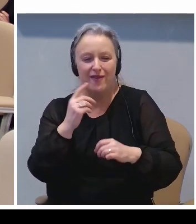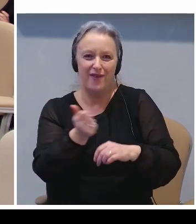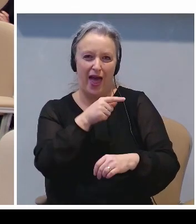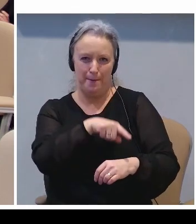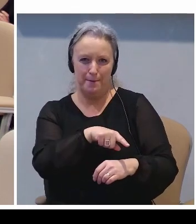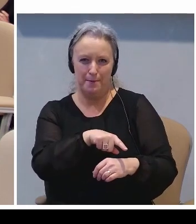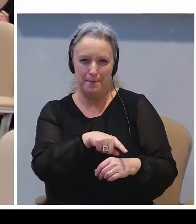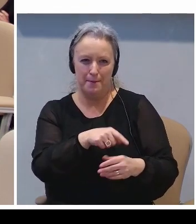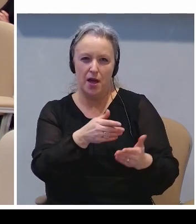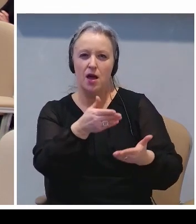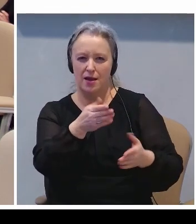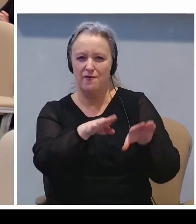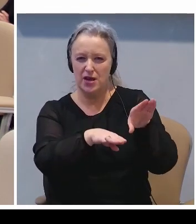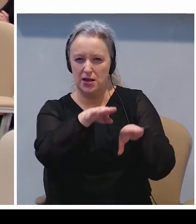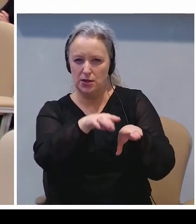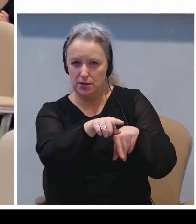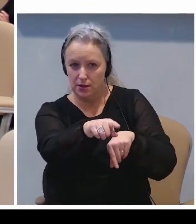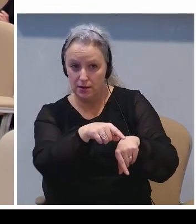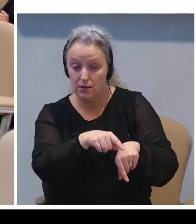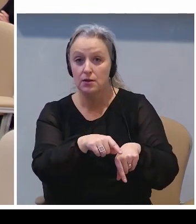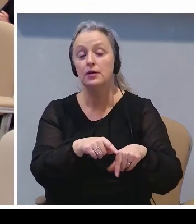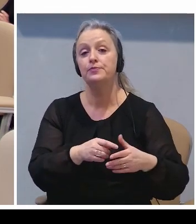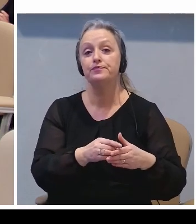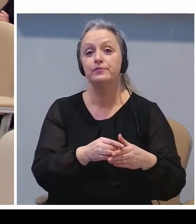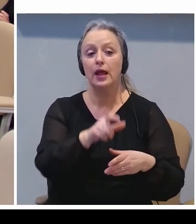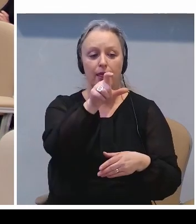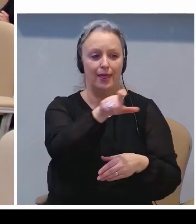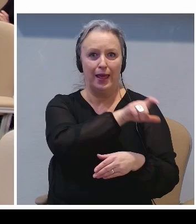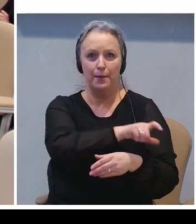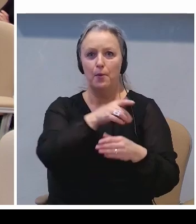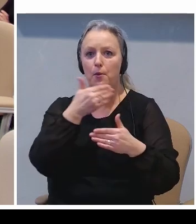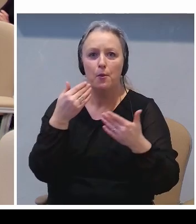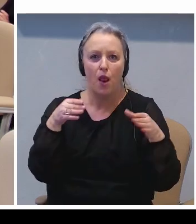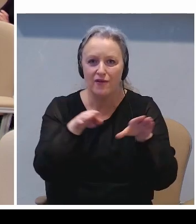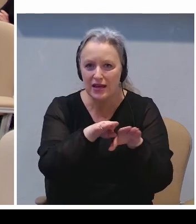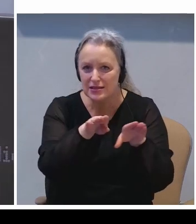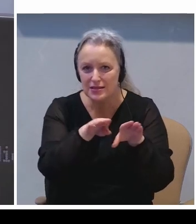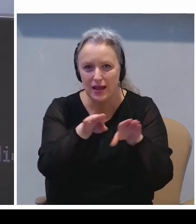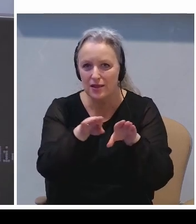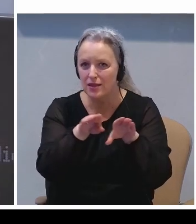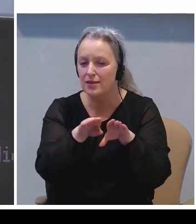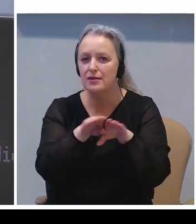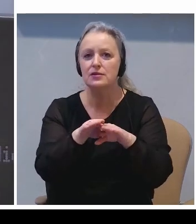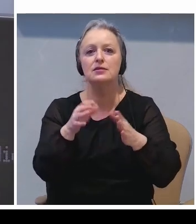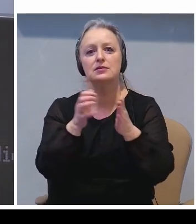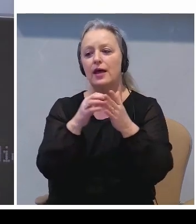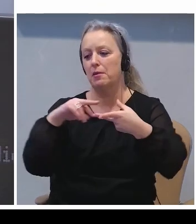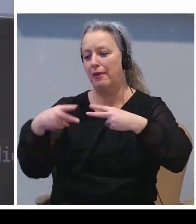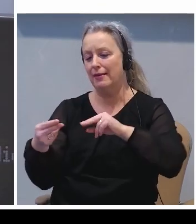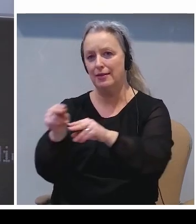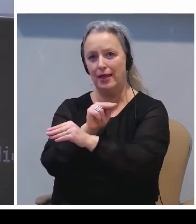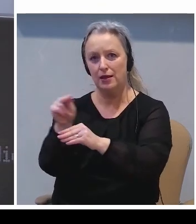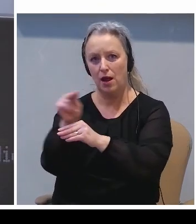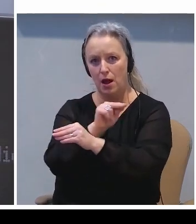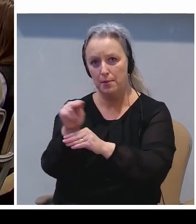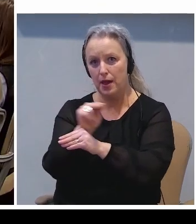Kuna doonorid instead of putting ei one ole or võrdsed, two copies of the gene in, we can put siis extra copies in and geeniteraapias we can deliver more